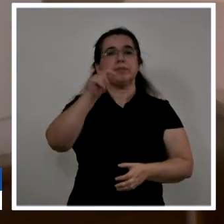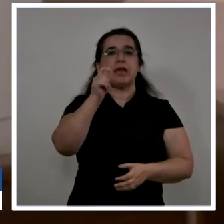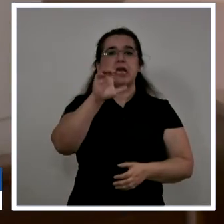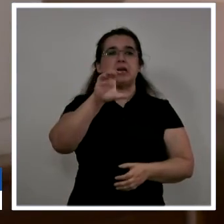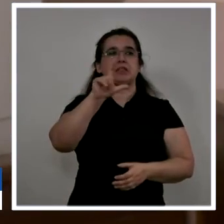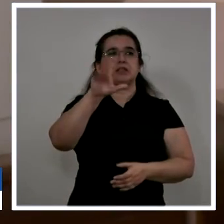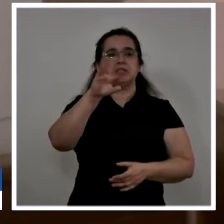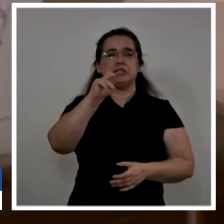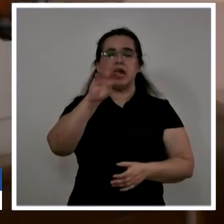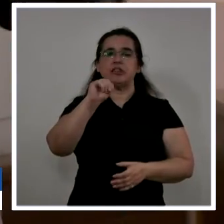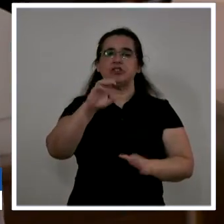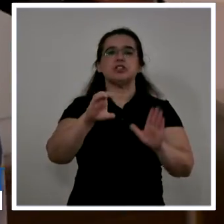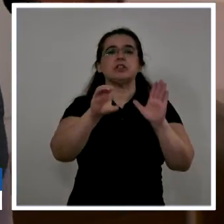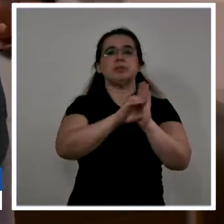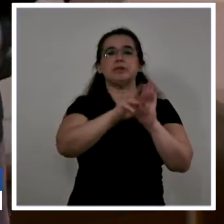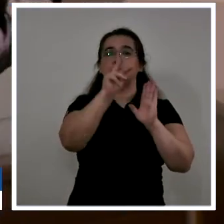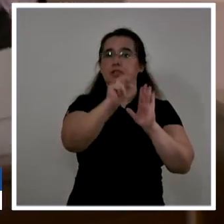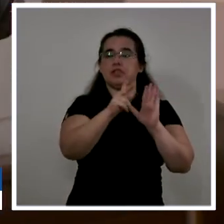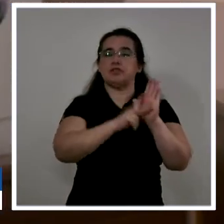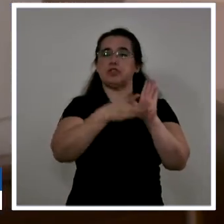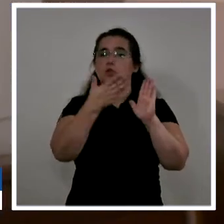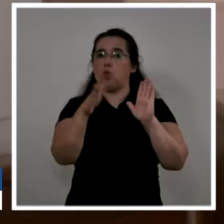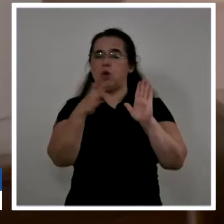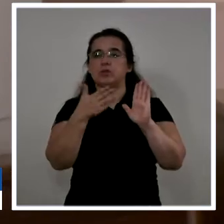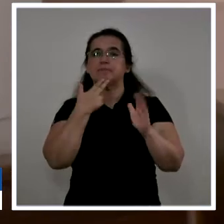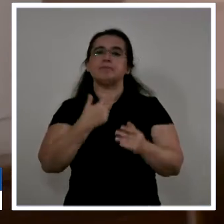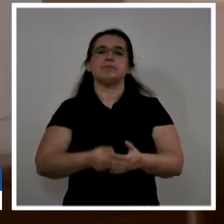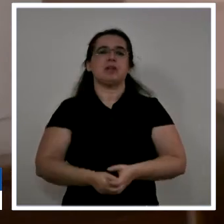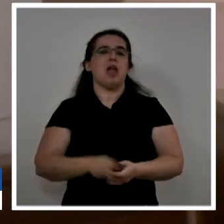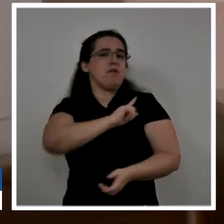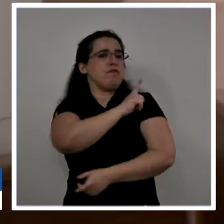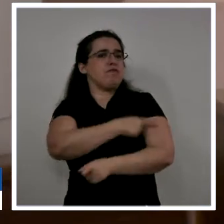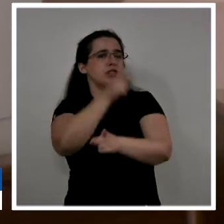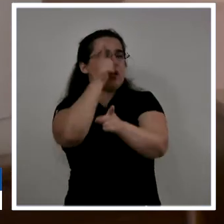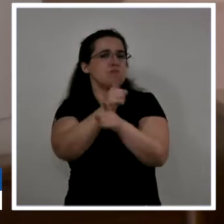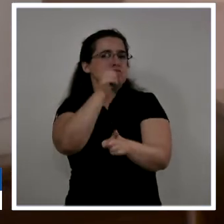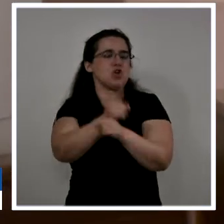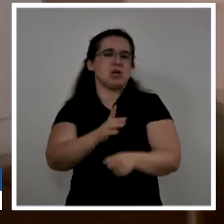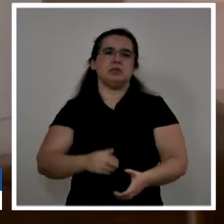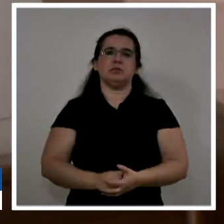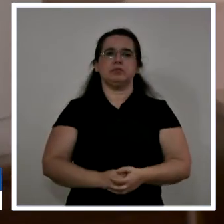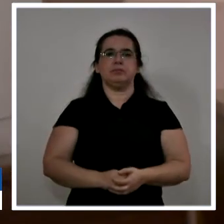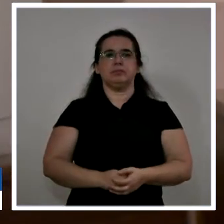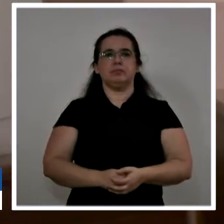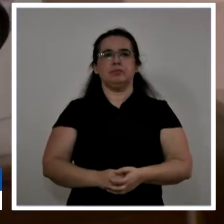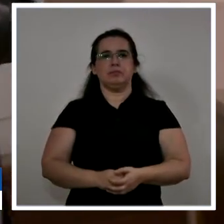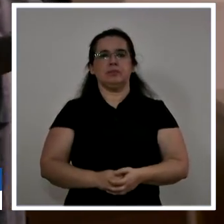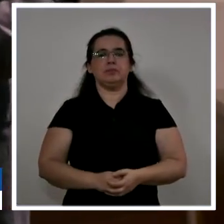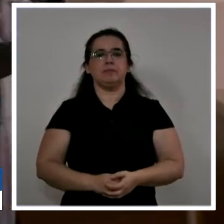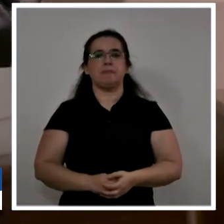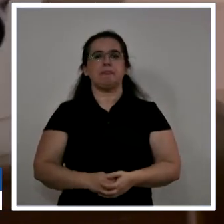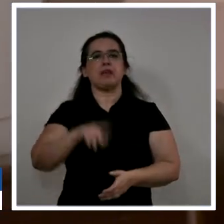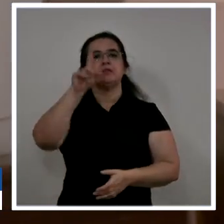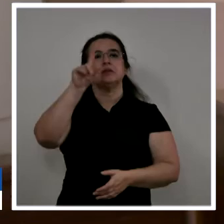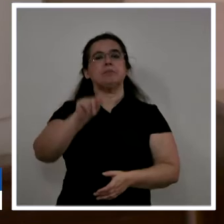3:11. E Eclesiastes 3:11 é essa mesma força, essas mesmas armas. And then in On Desire of Ages, page 49. E mais